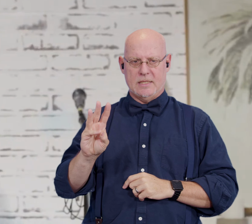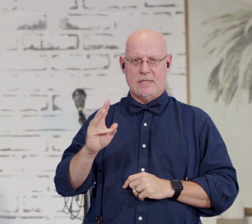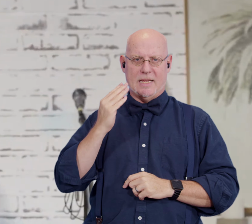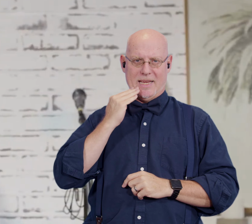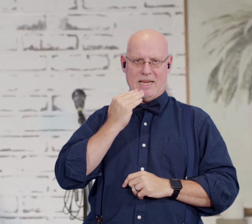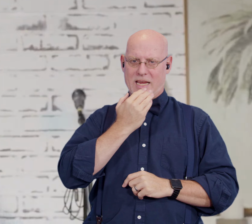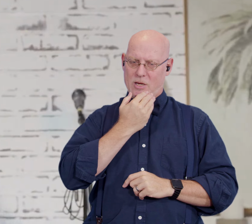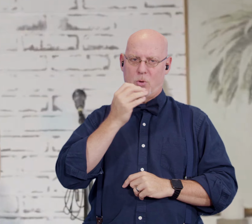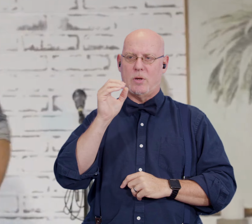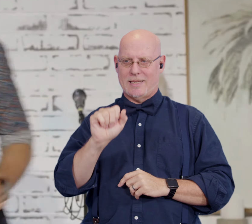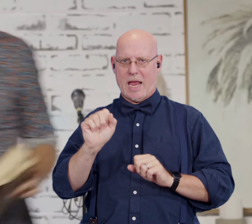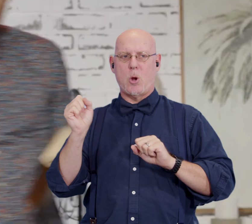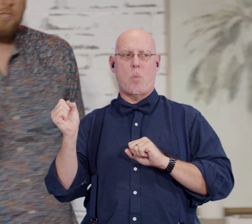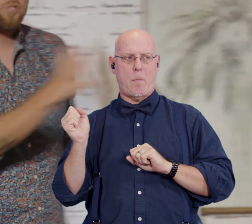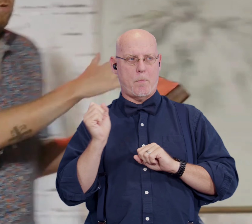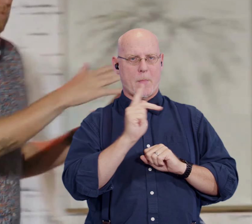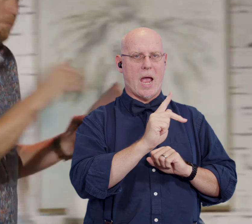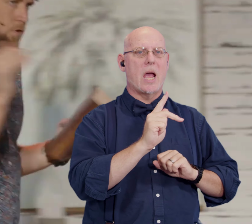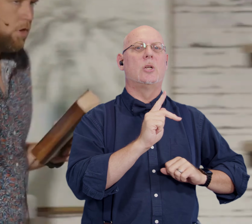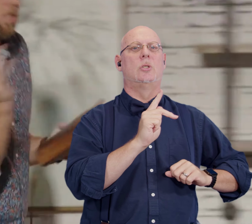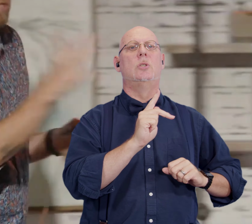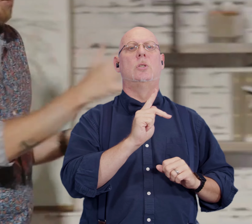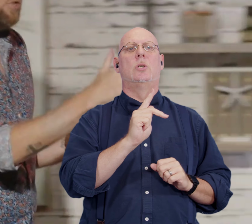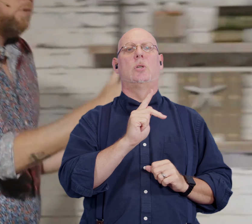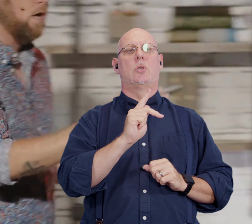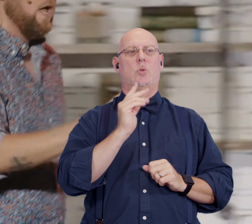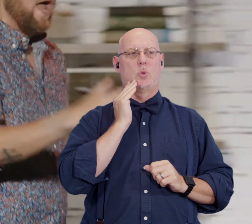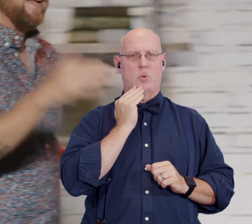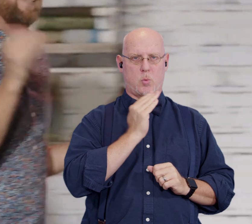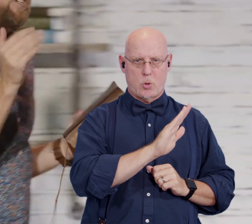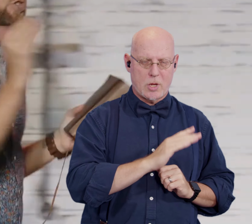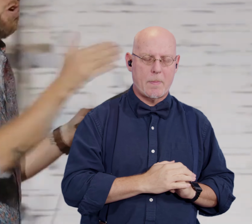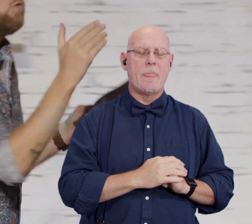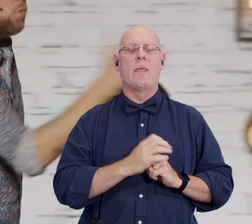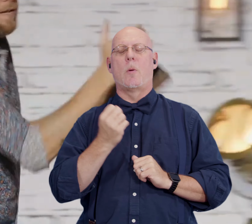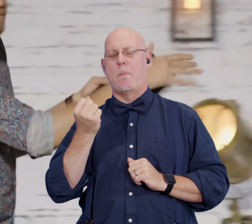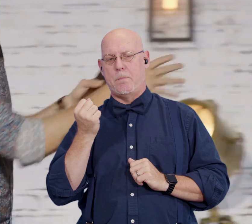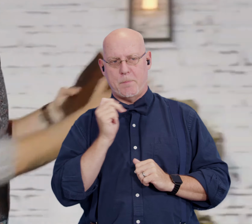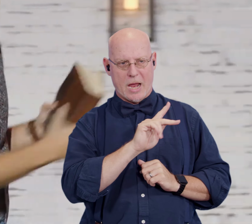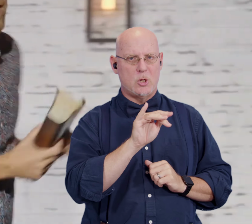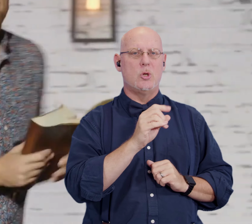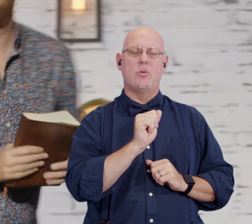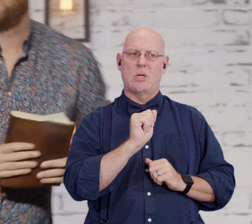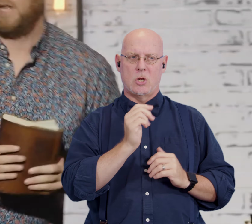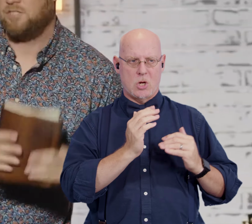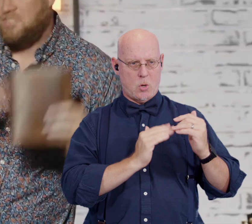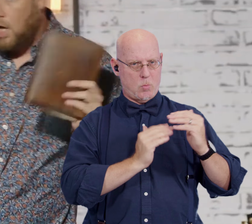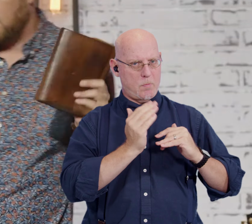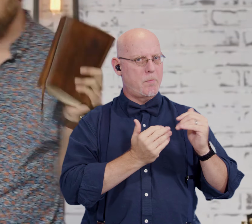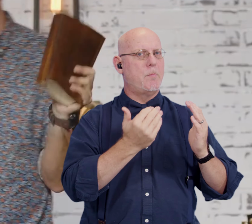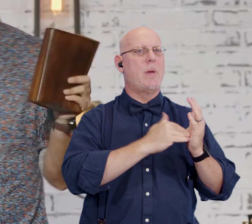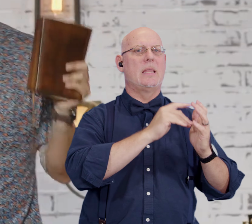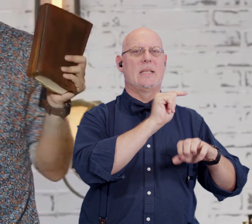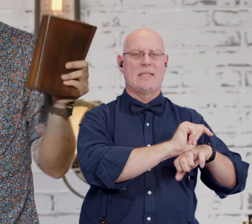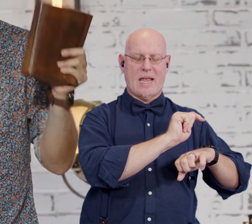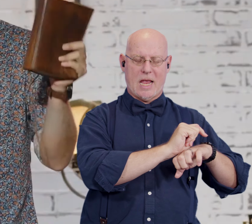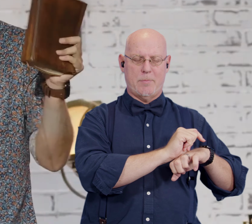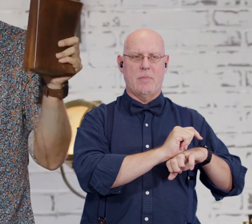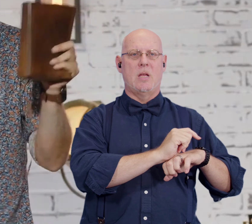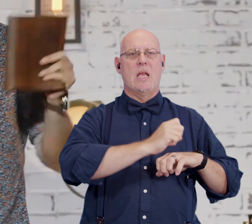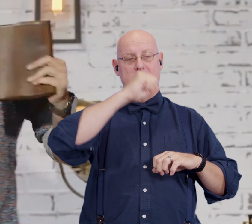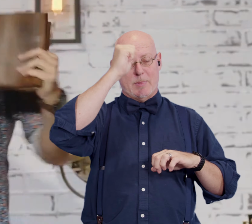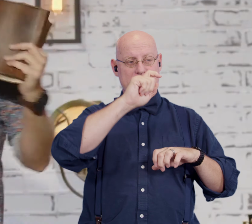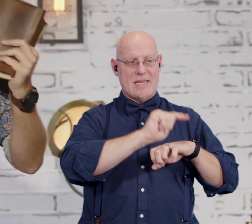the Israelites can return to Jerusalem, return to Judah, and that they should rebuild the temple there. Solomon's temple should